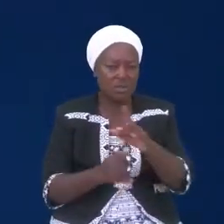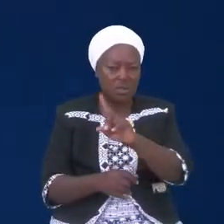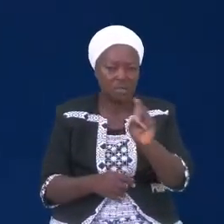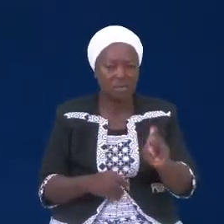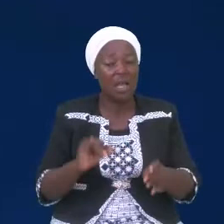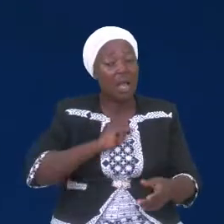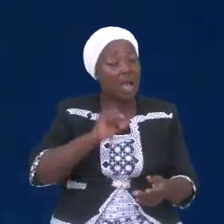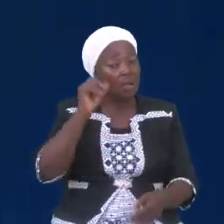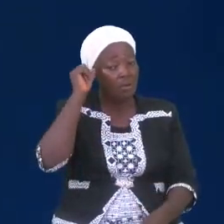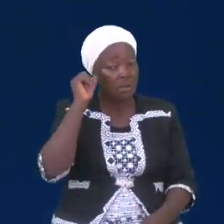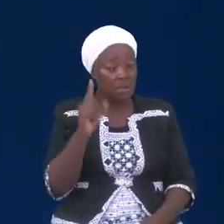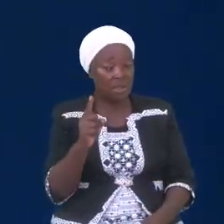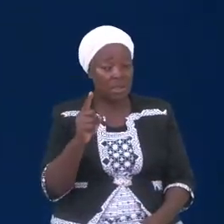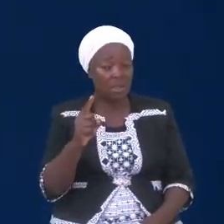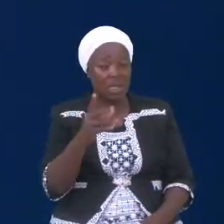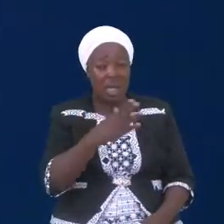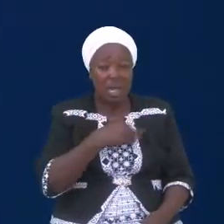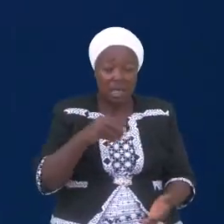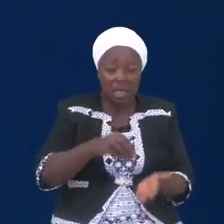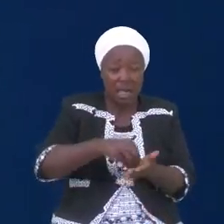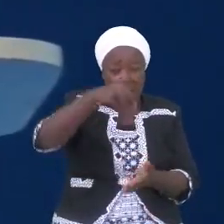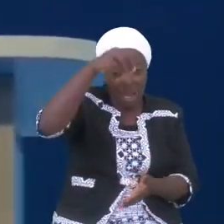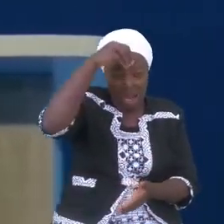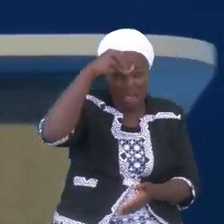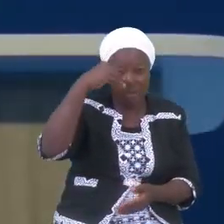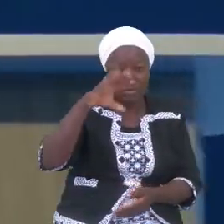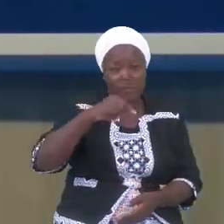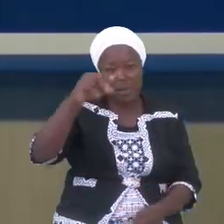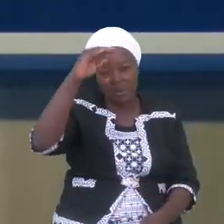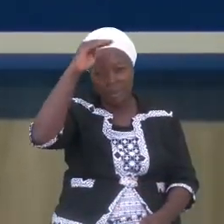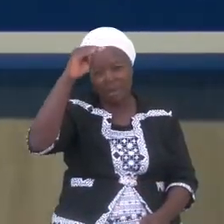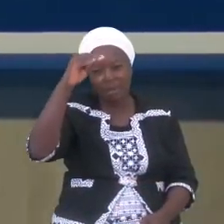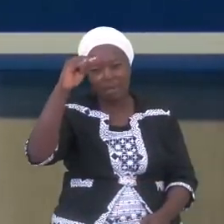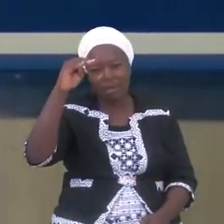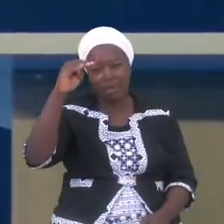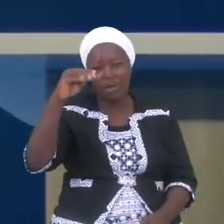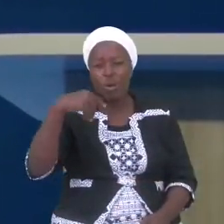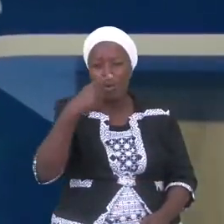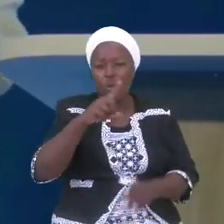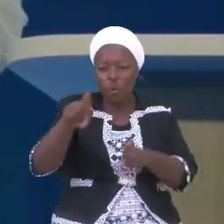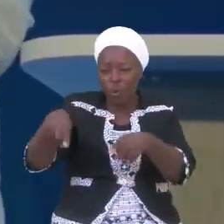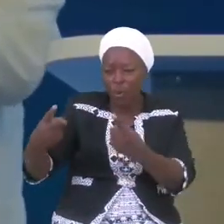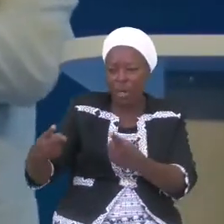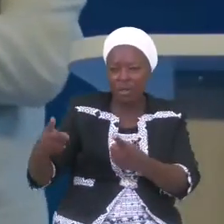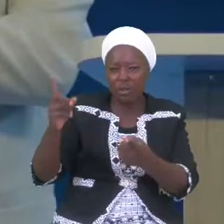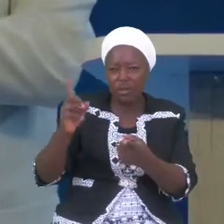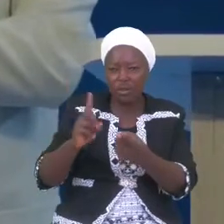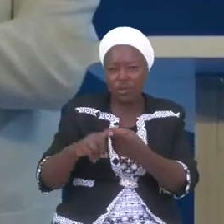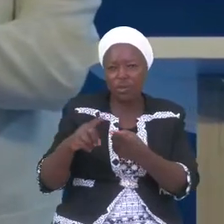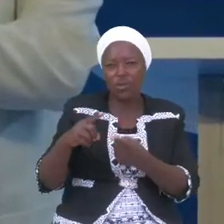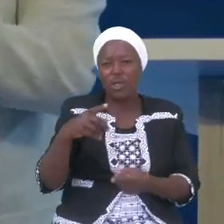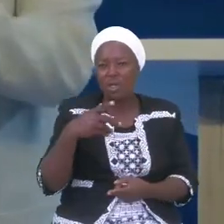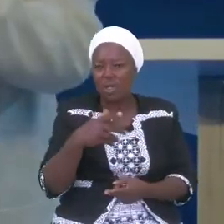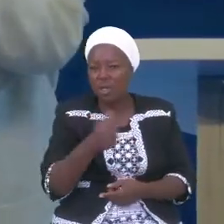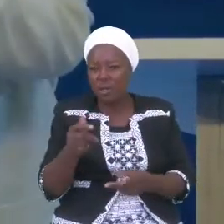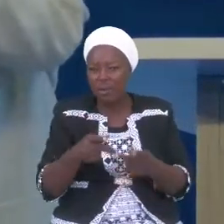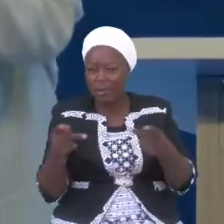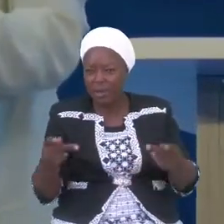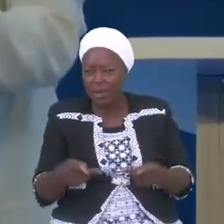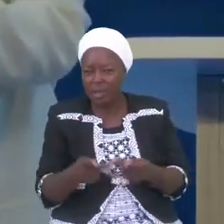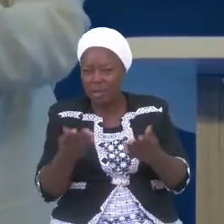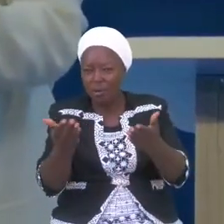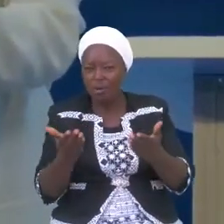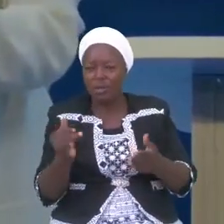learned of a man who went to the brothel wanting